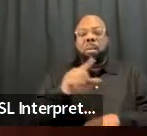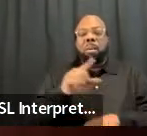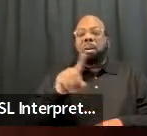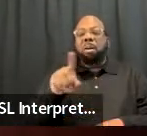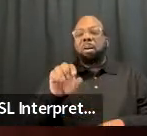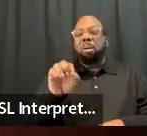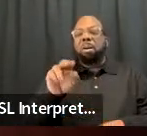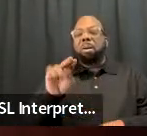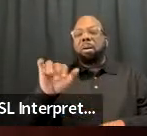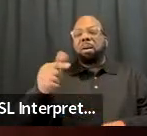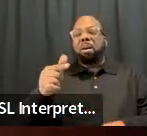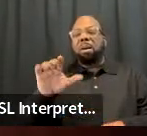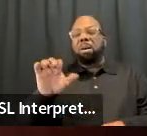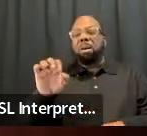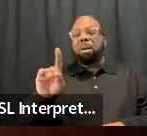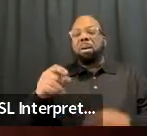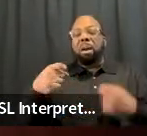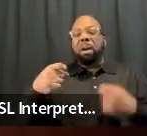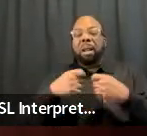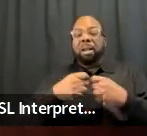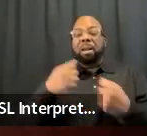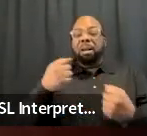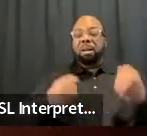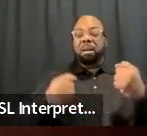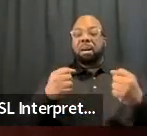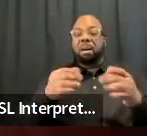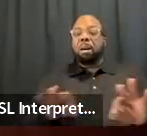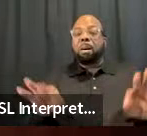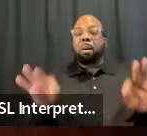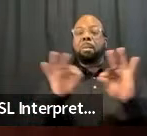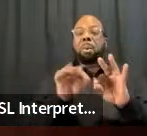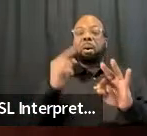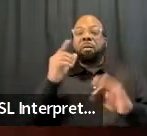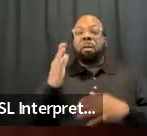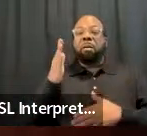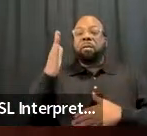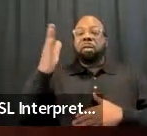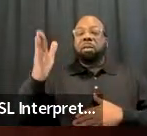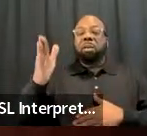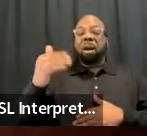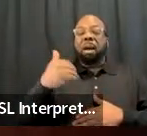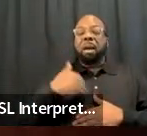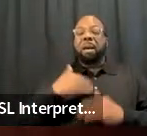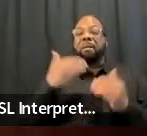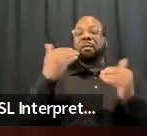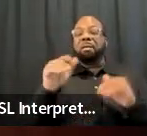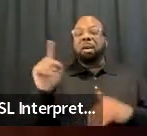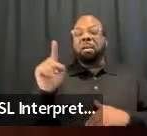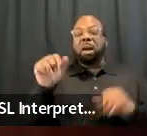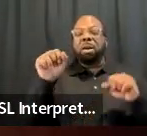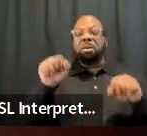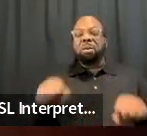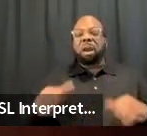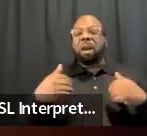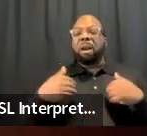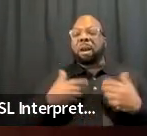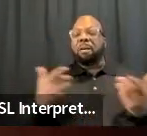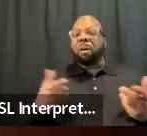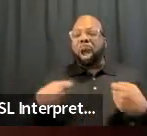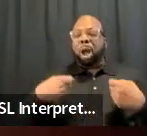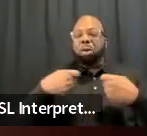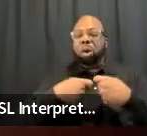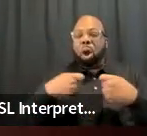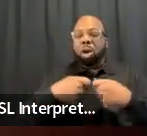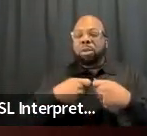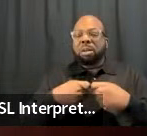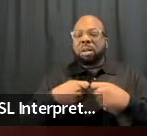Electric vehicles are so critical to our future, and there's real limitations on where you can have charging stations, especially in